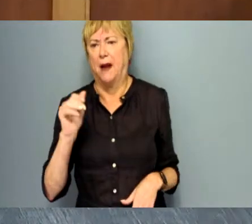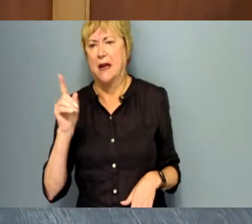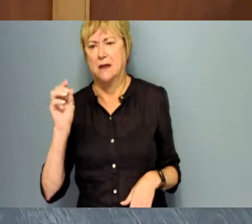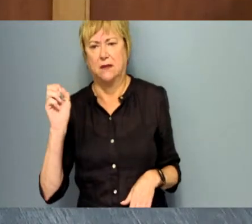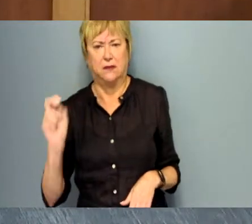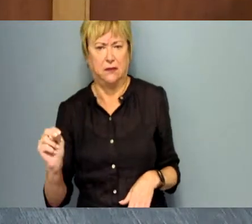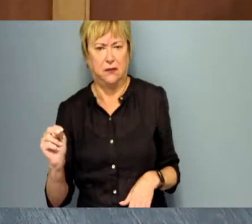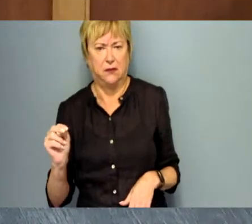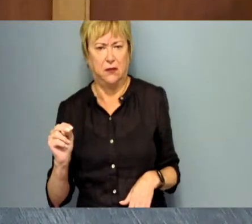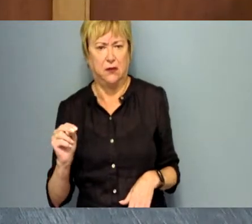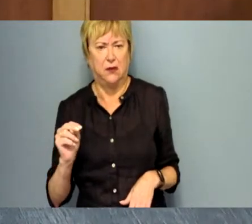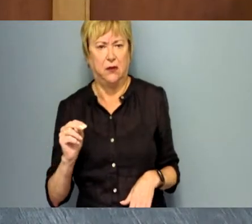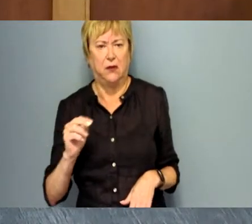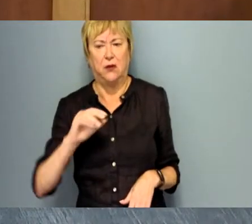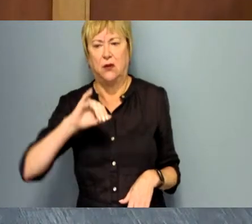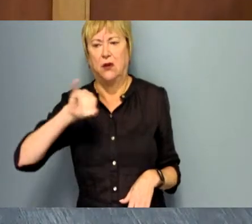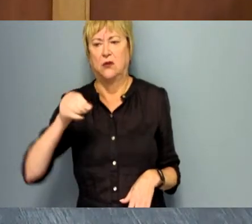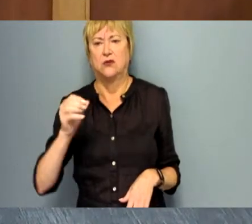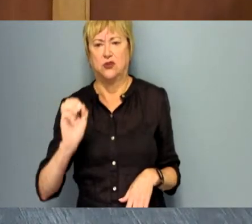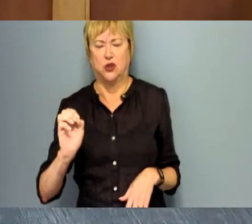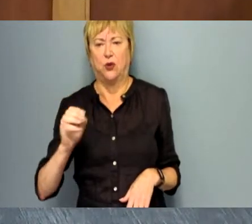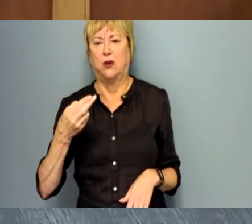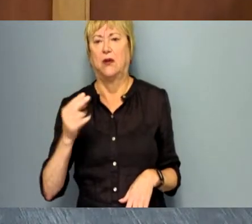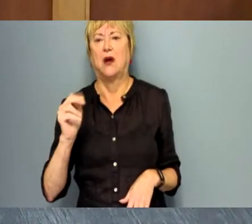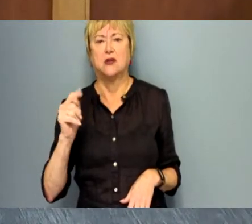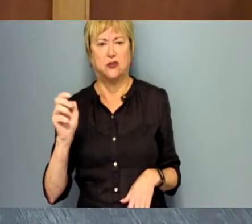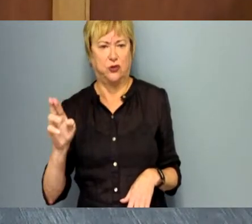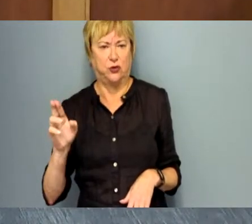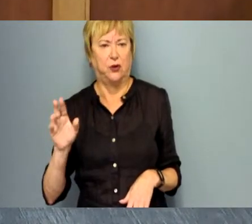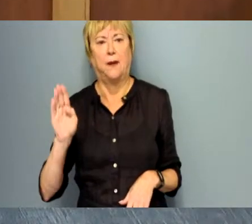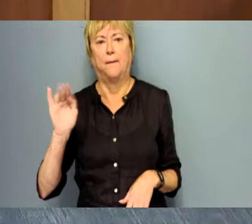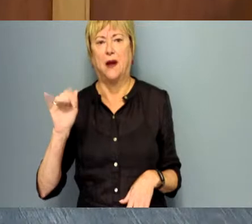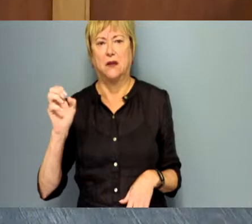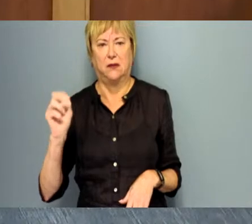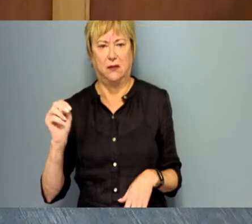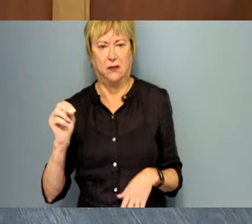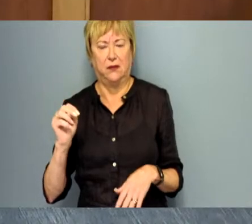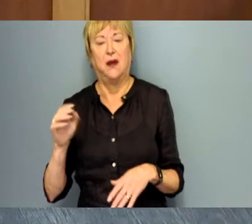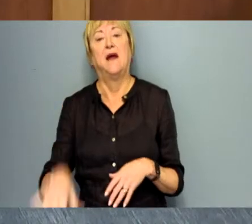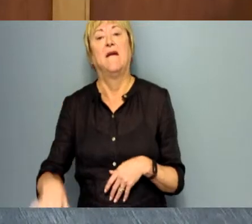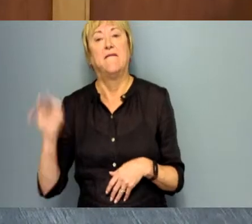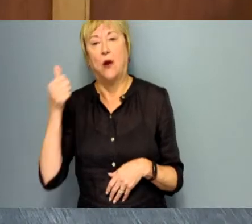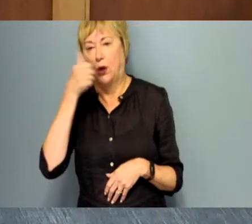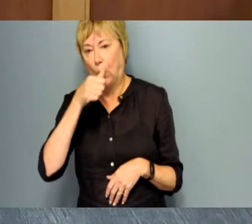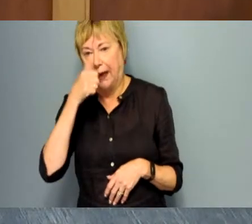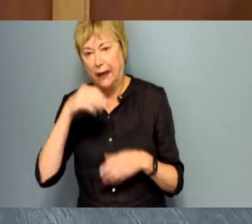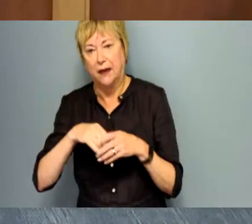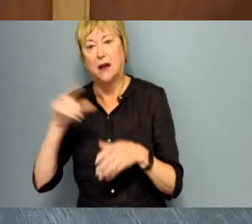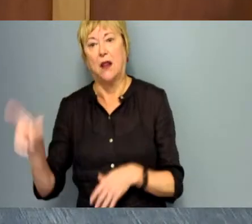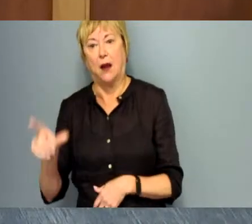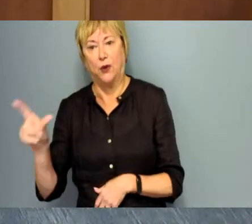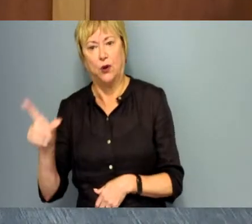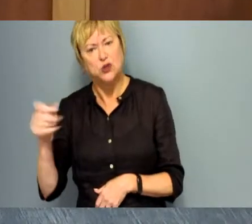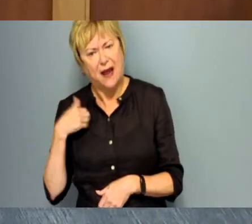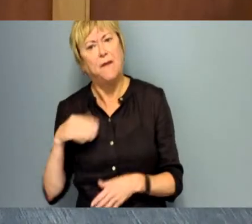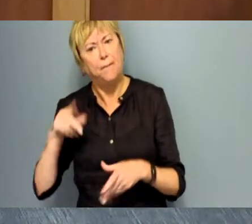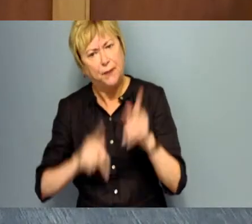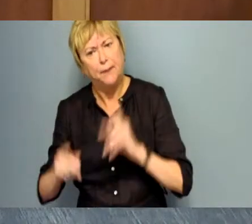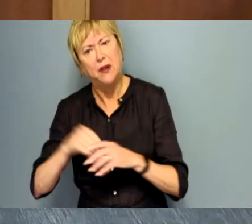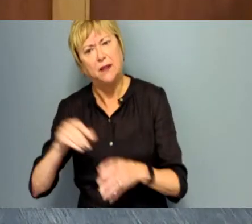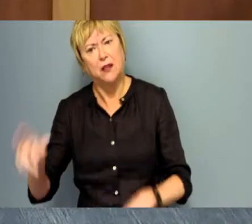and Joe and Hunter Biden in the White House. They found cocaine in the library. We should have books in the library,